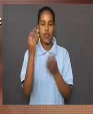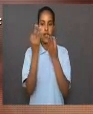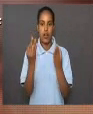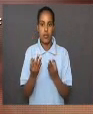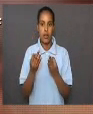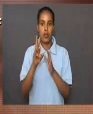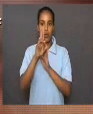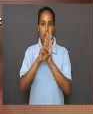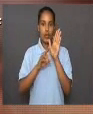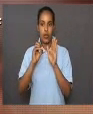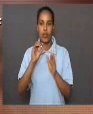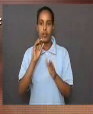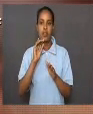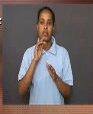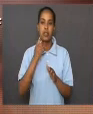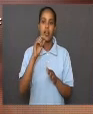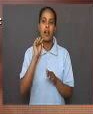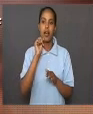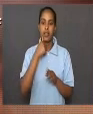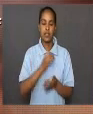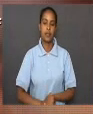formula unit of the acid.